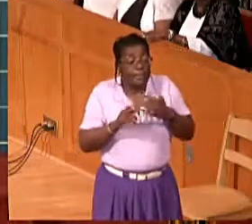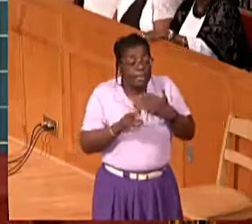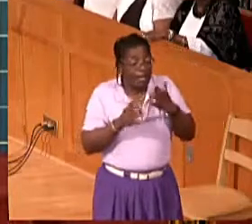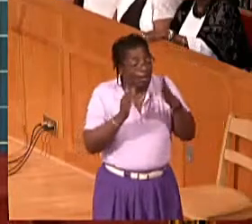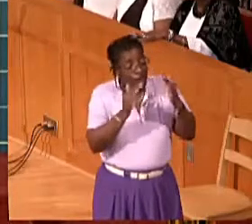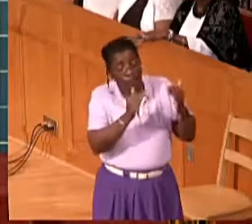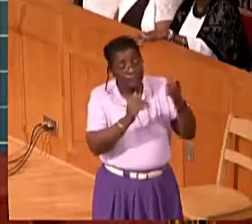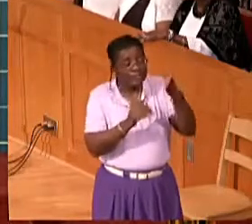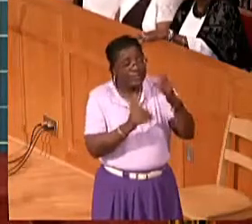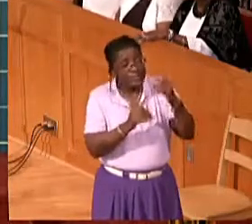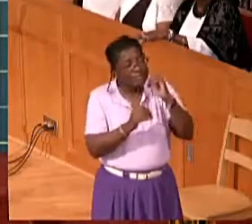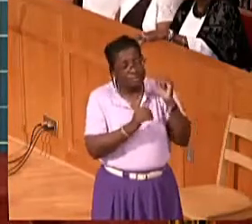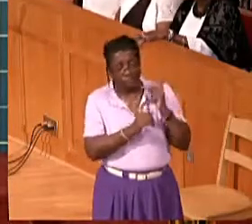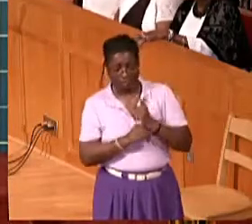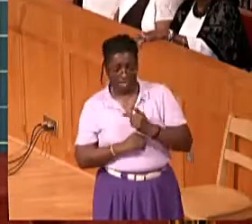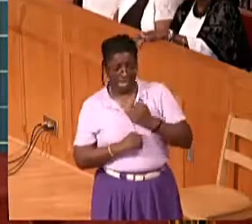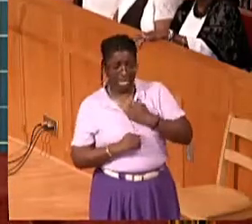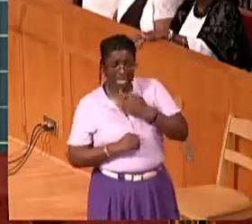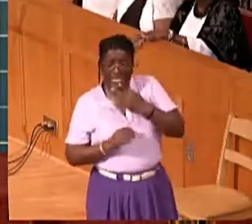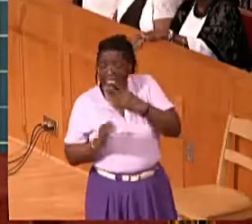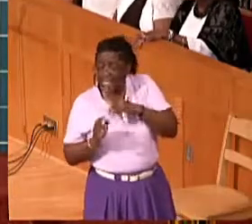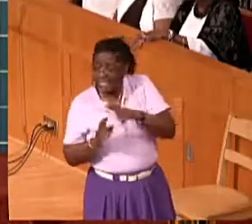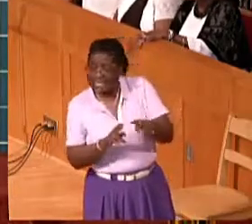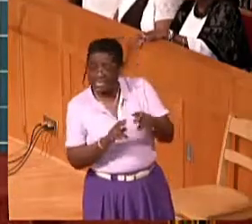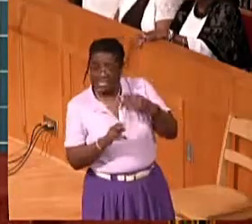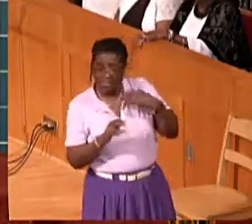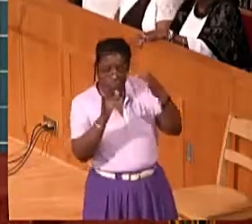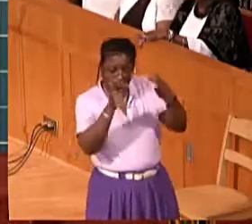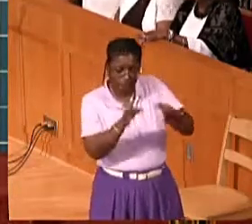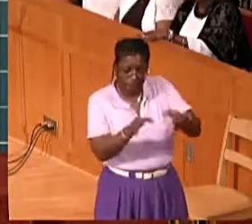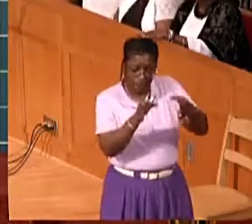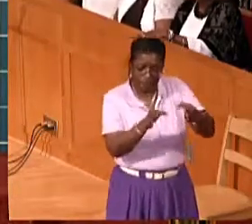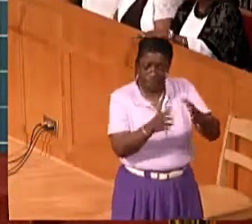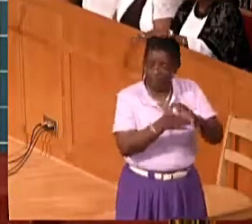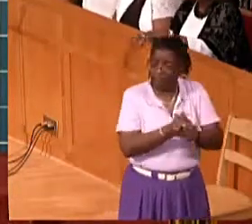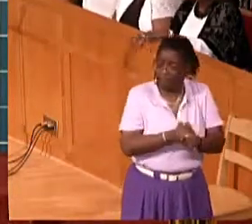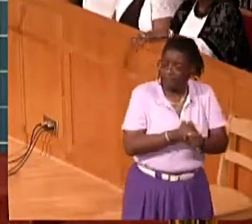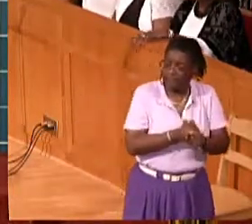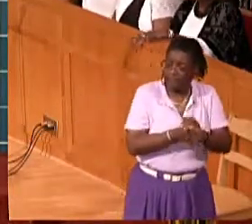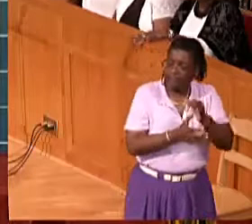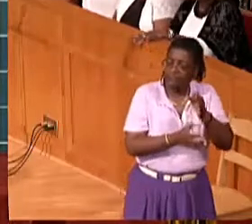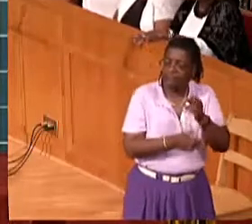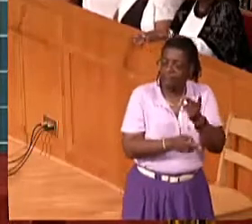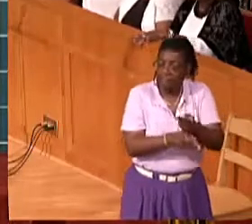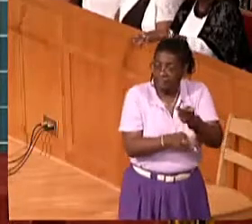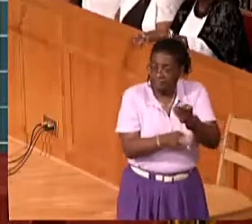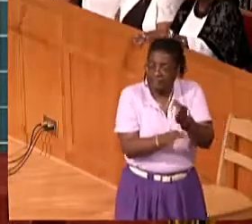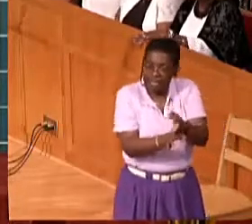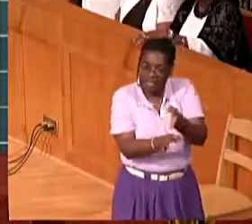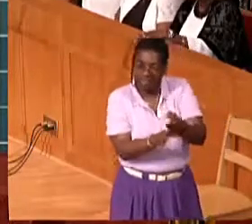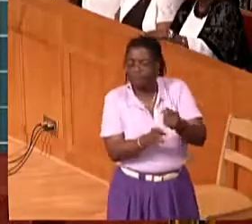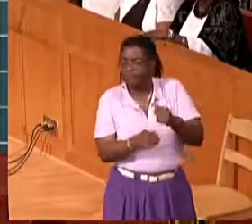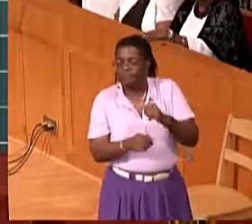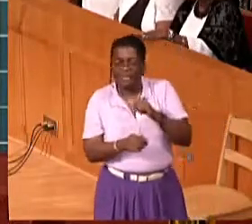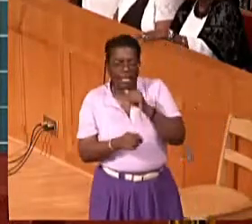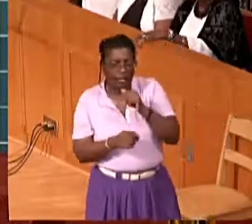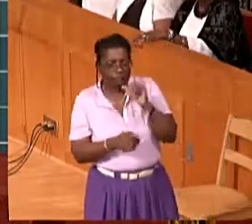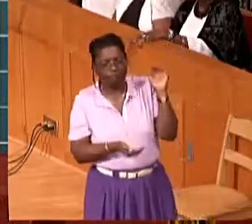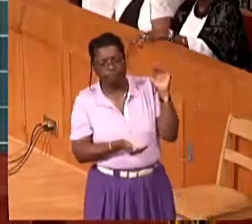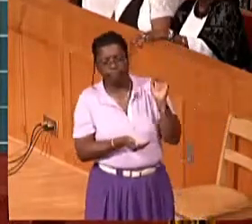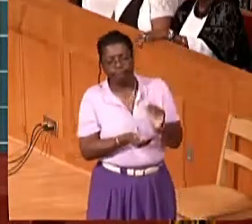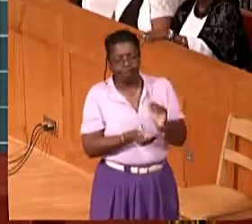seat when I tell you I'm the oldest of seven children. Have I got a witness here? And yet I'm the least talented of them